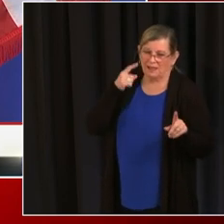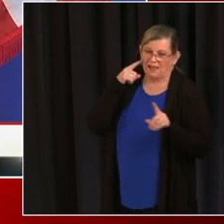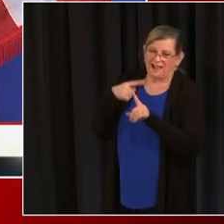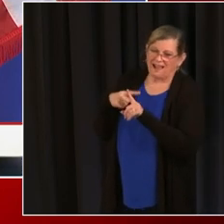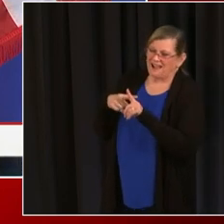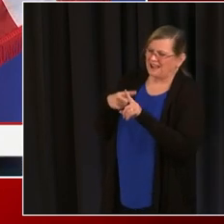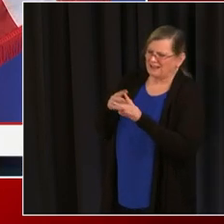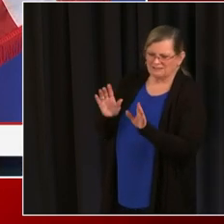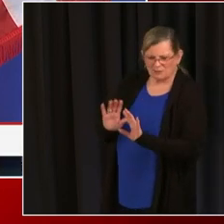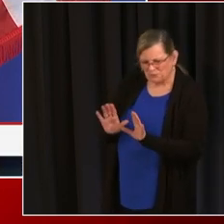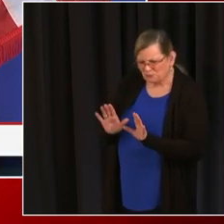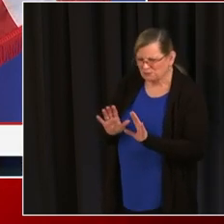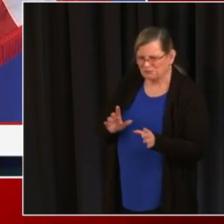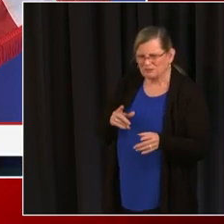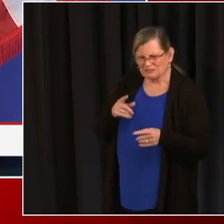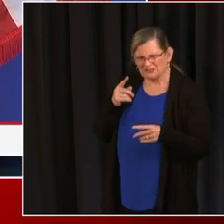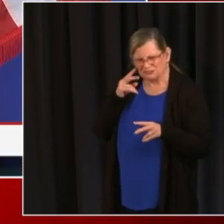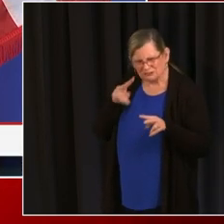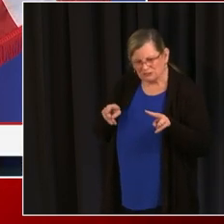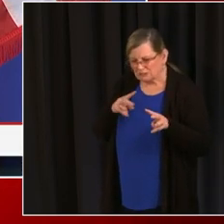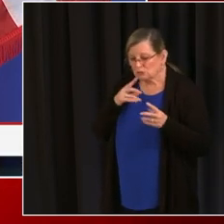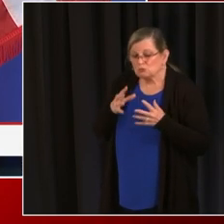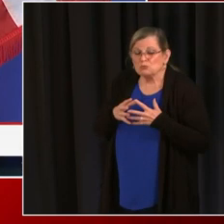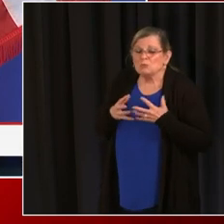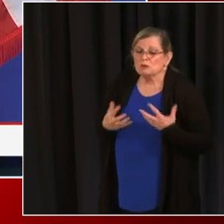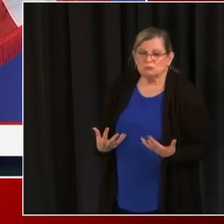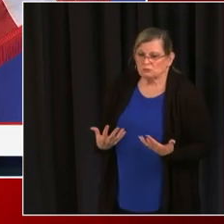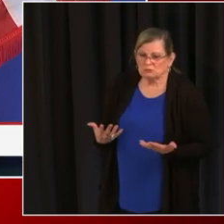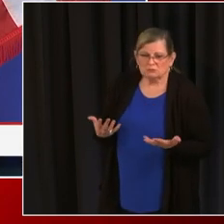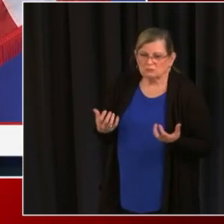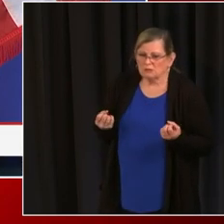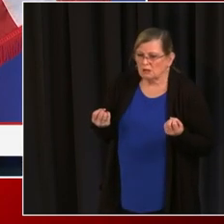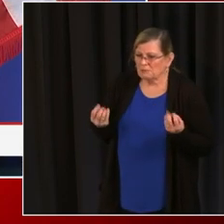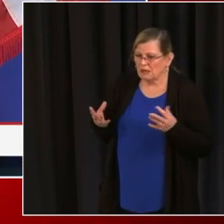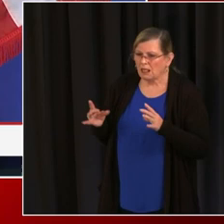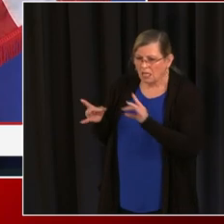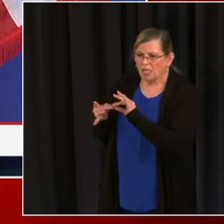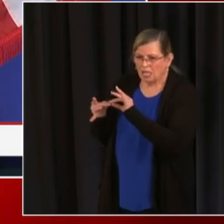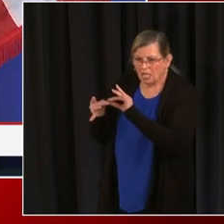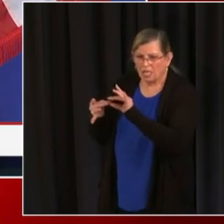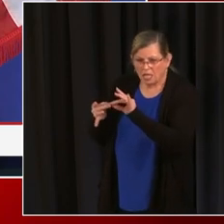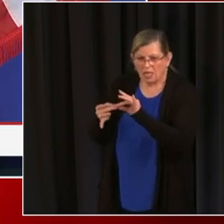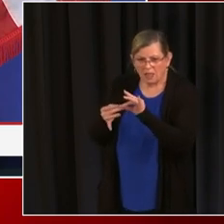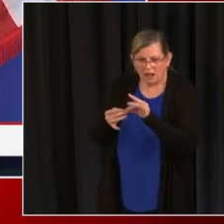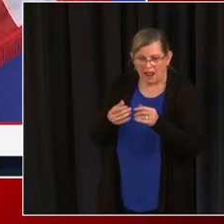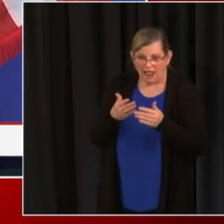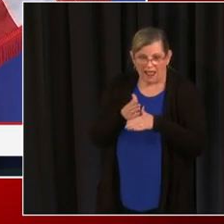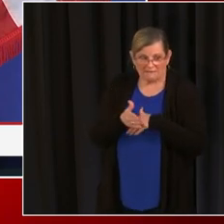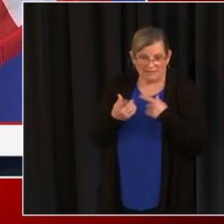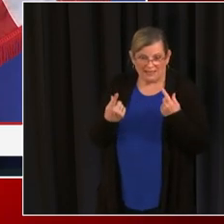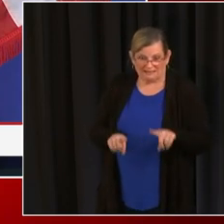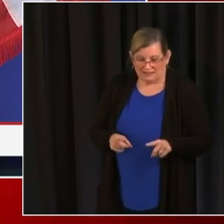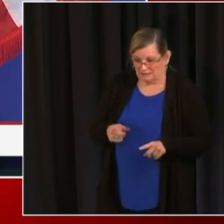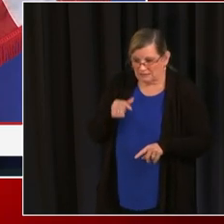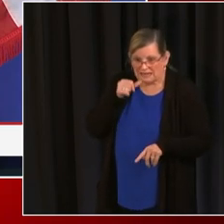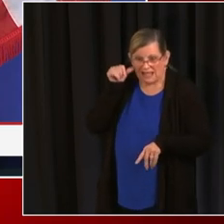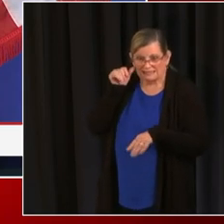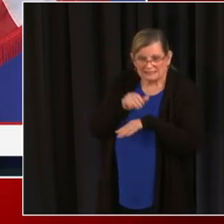optimistic about that. I think we've seen too much huffing and puffing after incidents and no action.